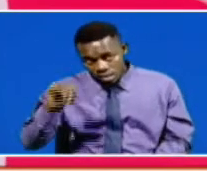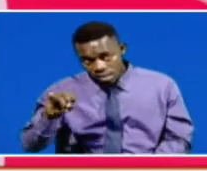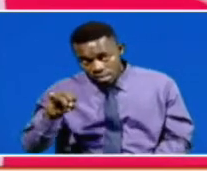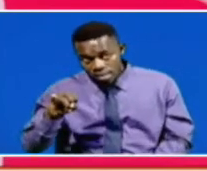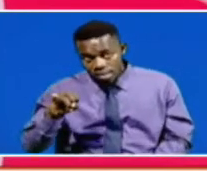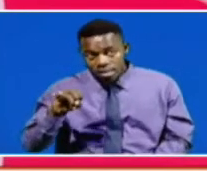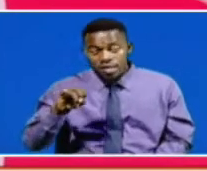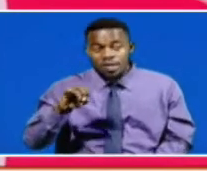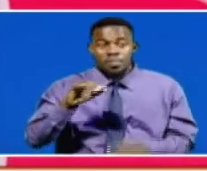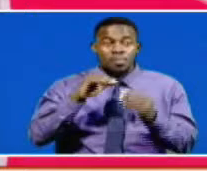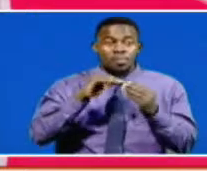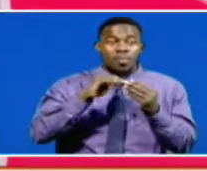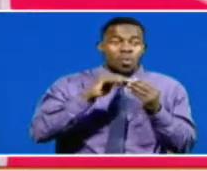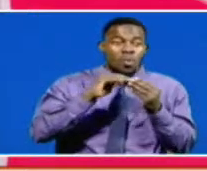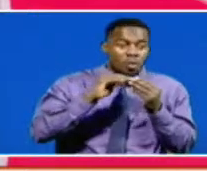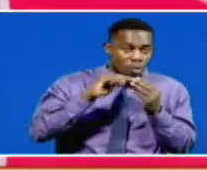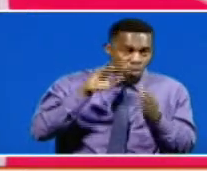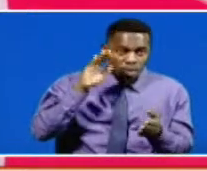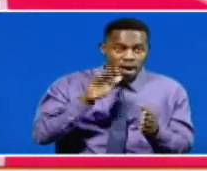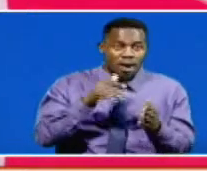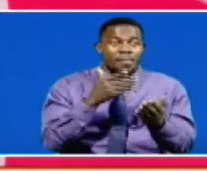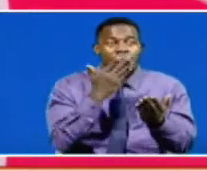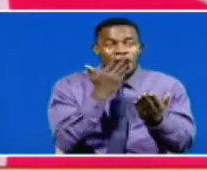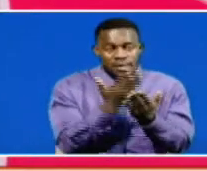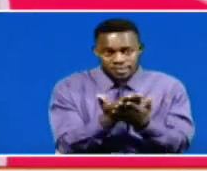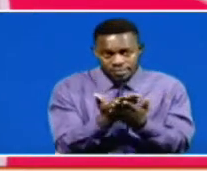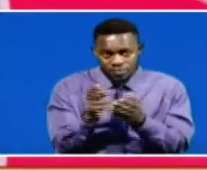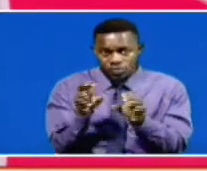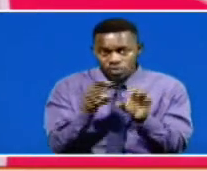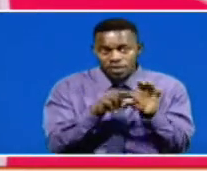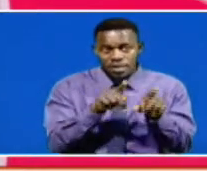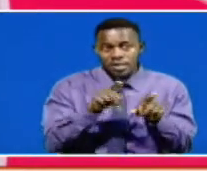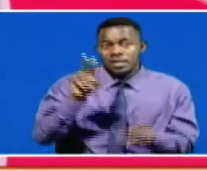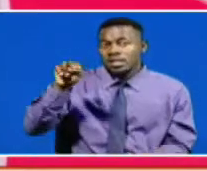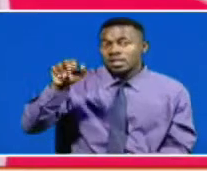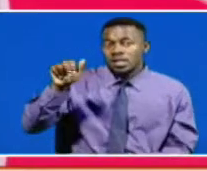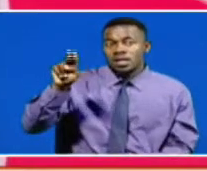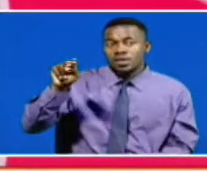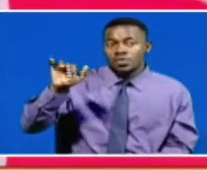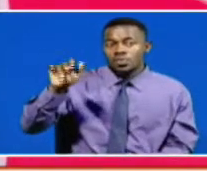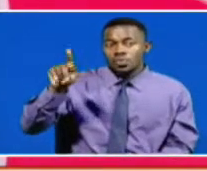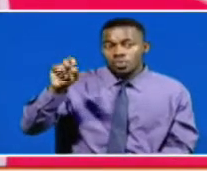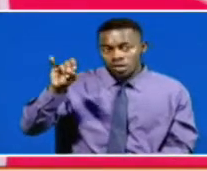186,357 and their capacity is 672. Nanyuki High School,